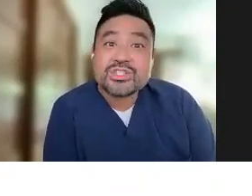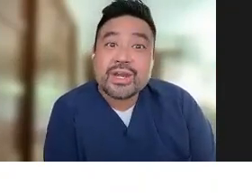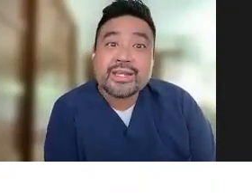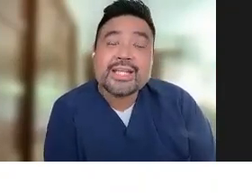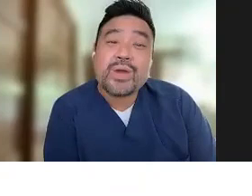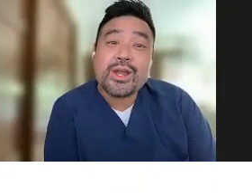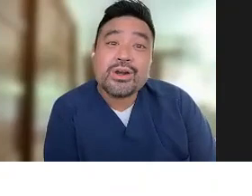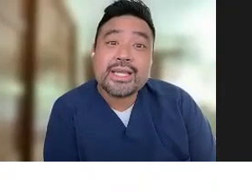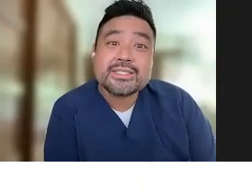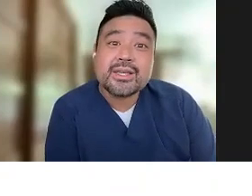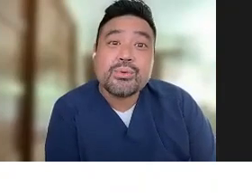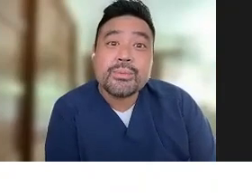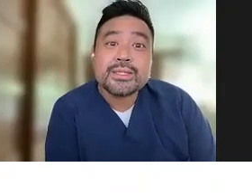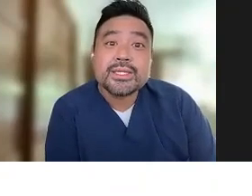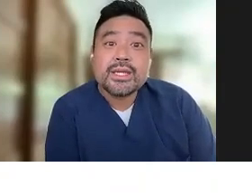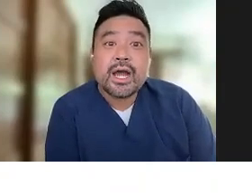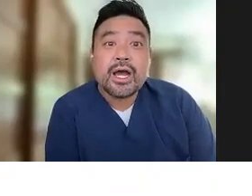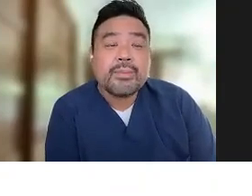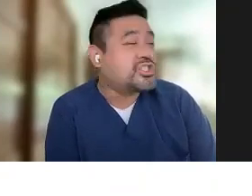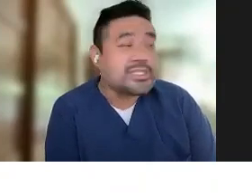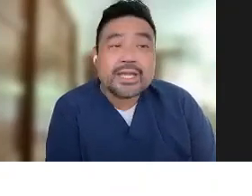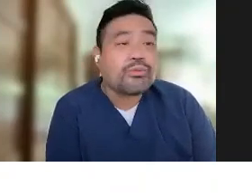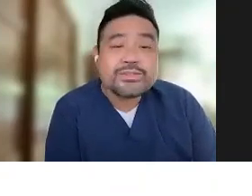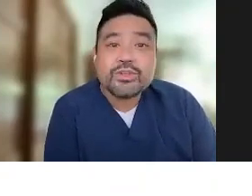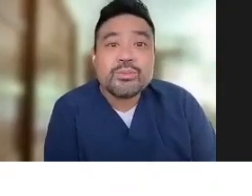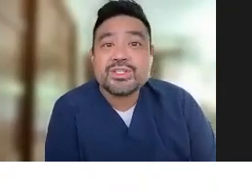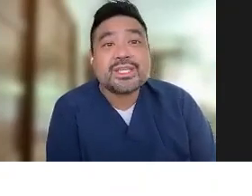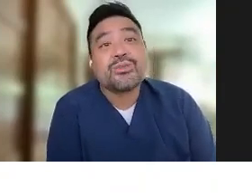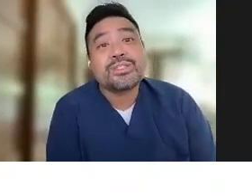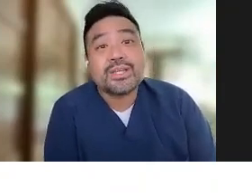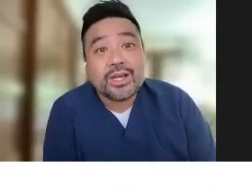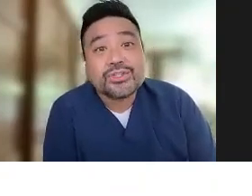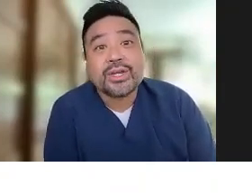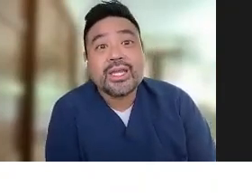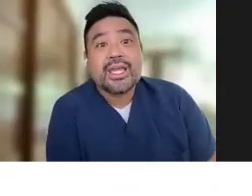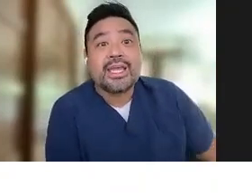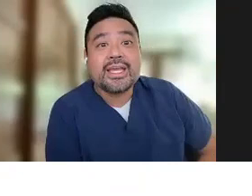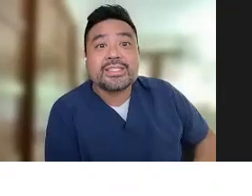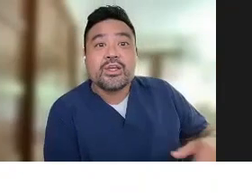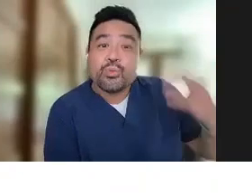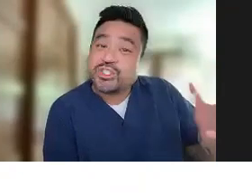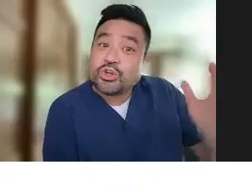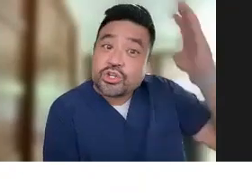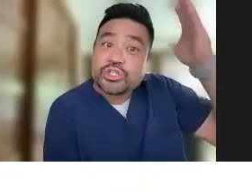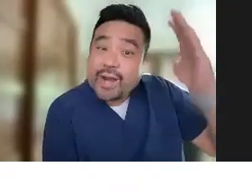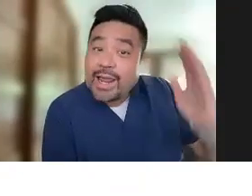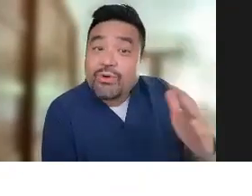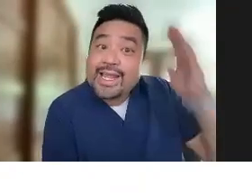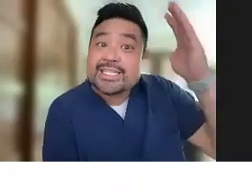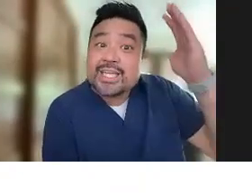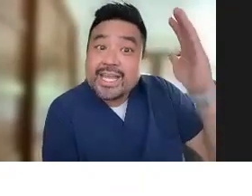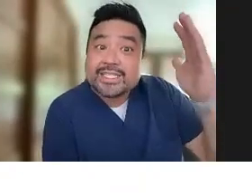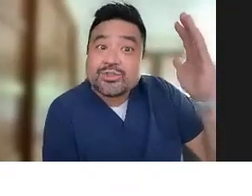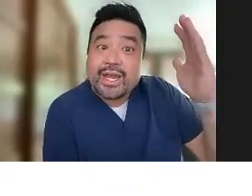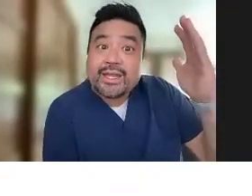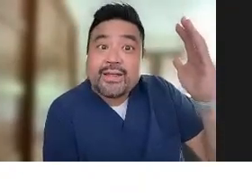everything gets strained. And that's why our testing appointments, just like the rest of the community, just like the rest of the country, is with surge